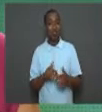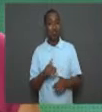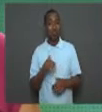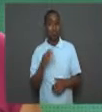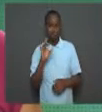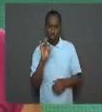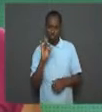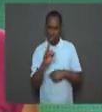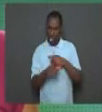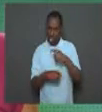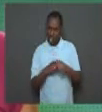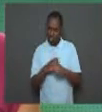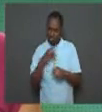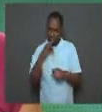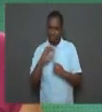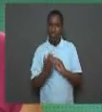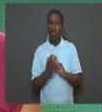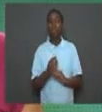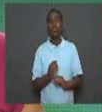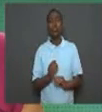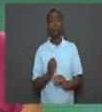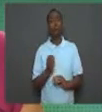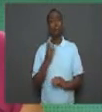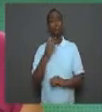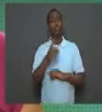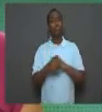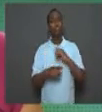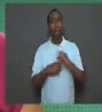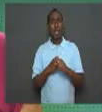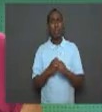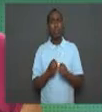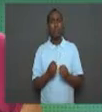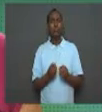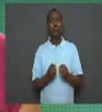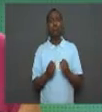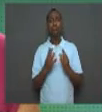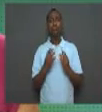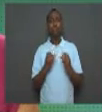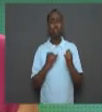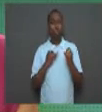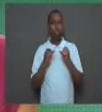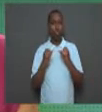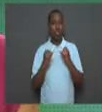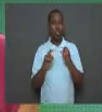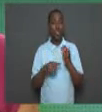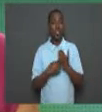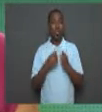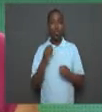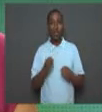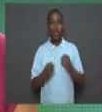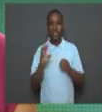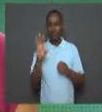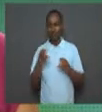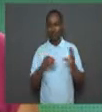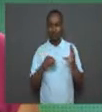8. For many years, he gathered so much information about organisms that